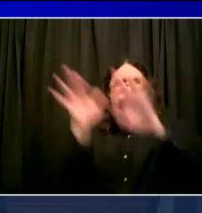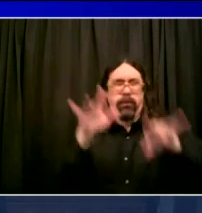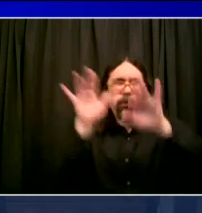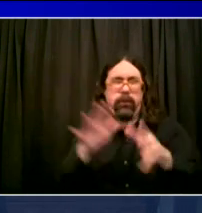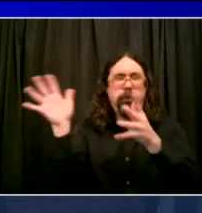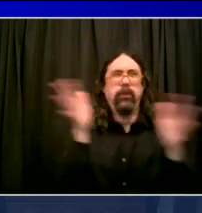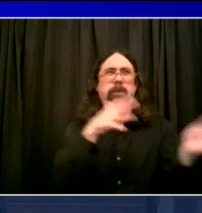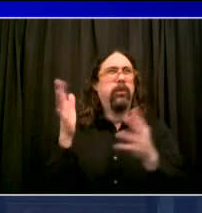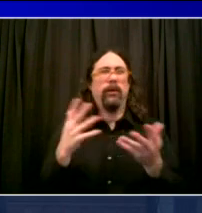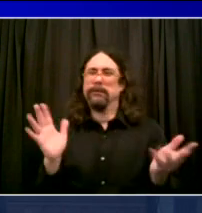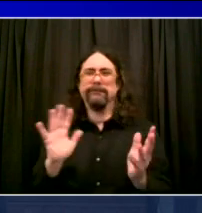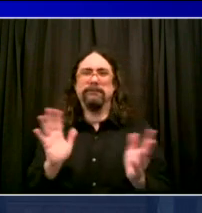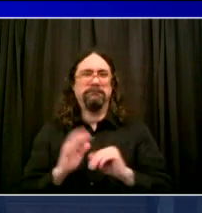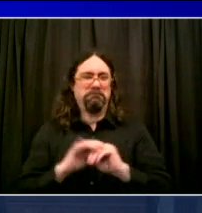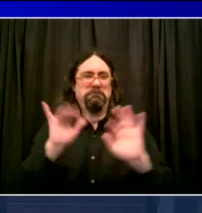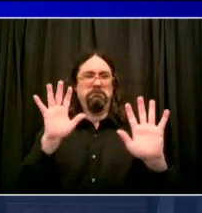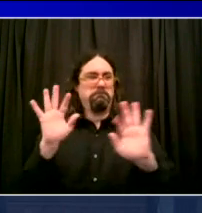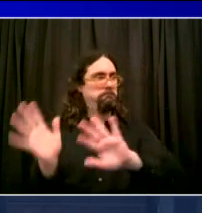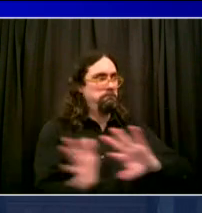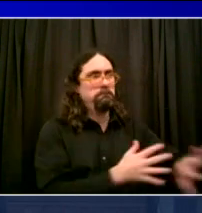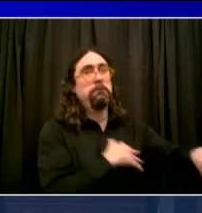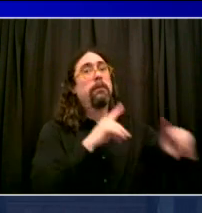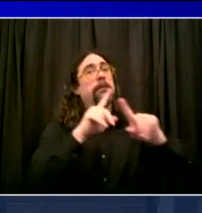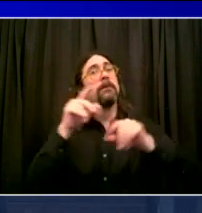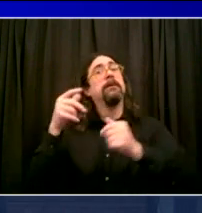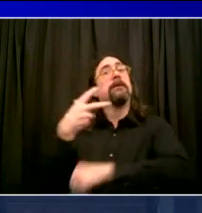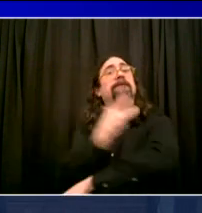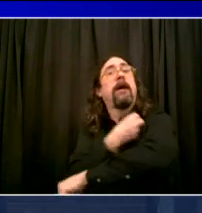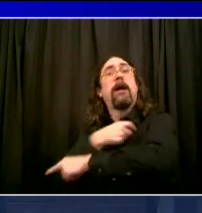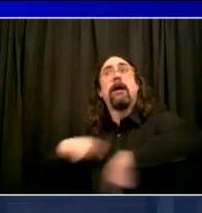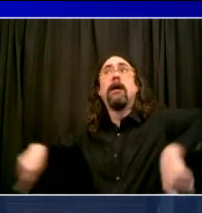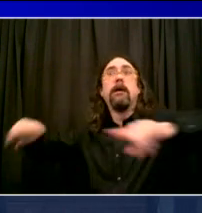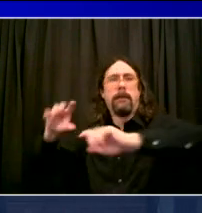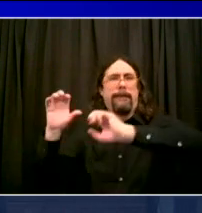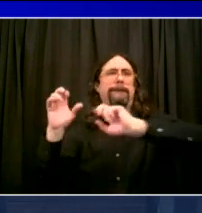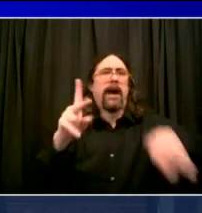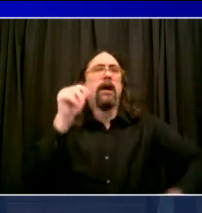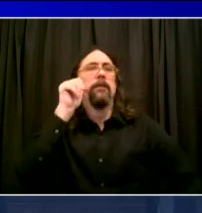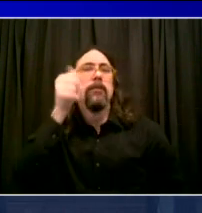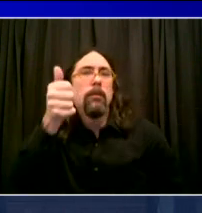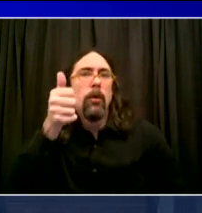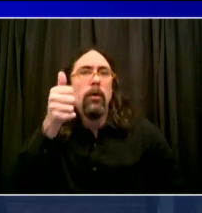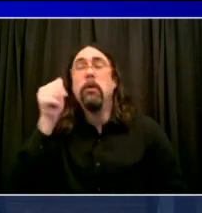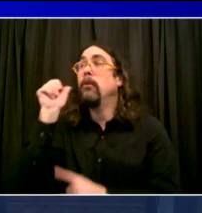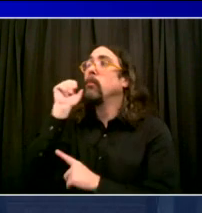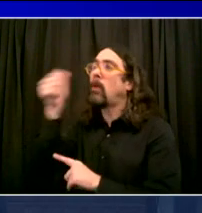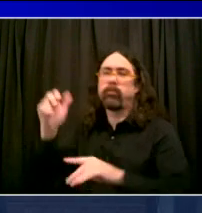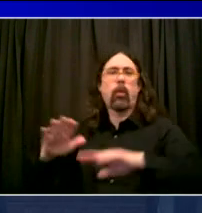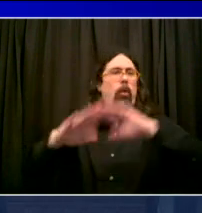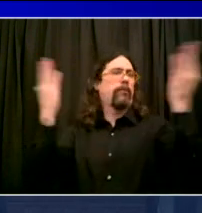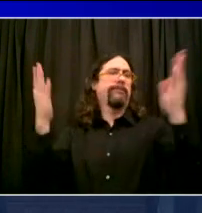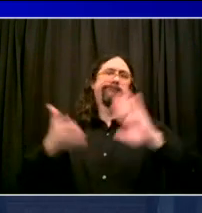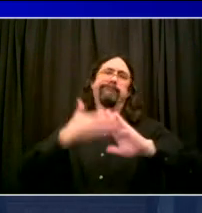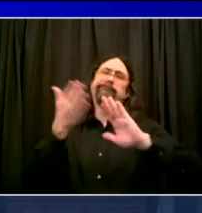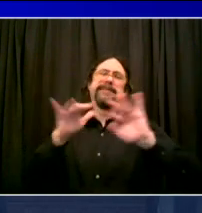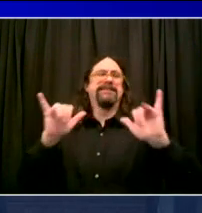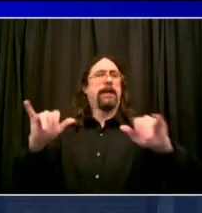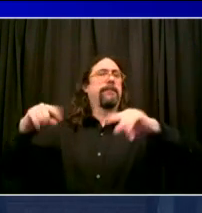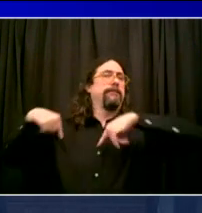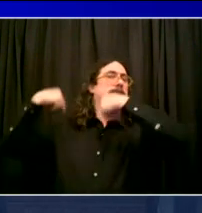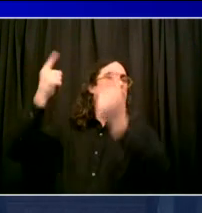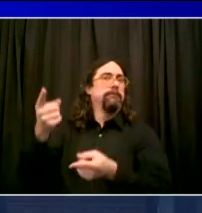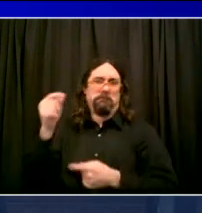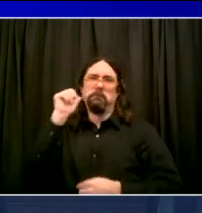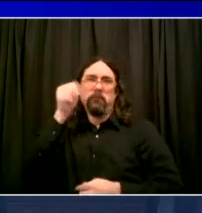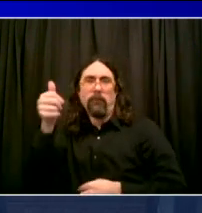wish we had so much supply that we would have to say, wow, we have so much to do. But unfortunately, in this case, because supply is